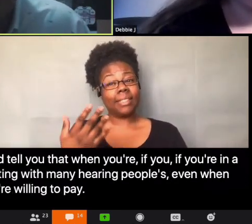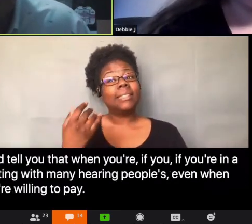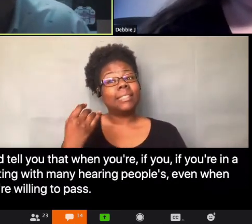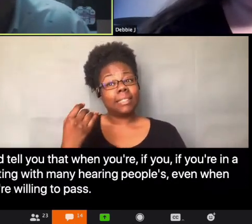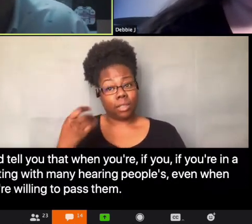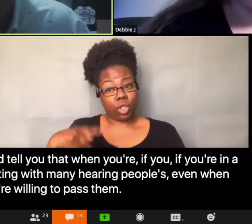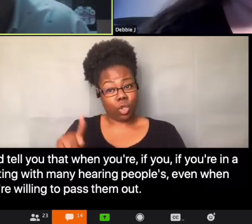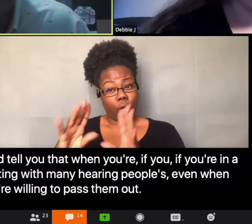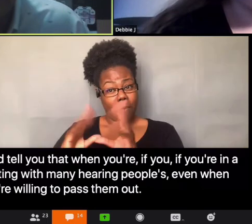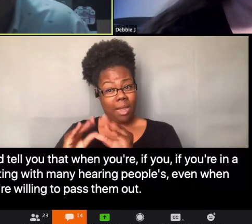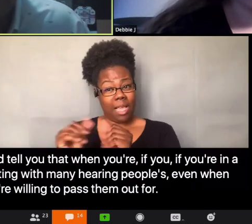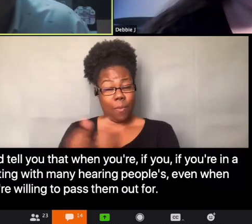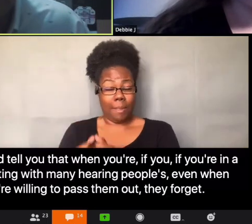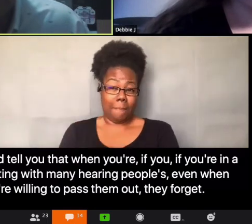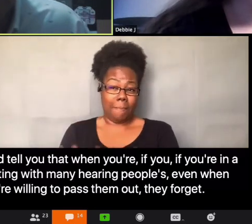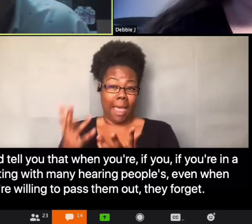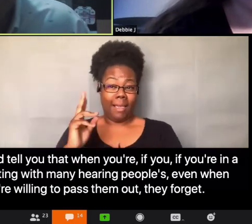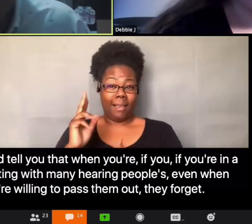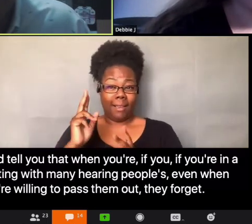pass around, they forget.